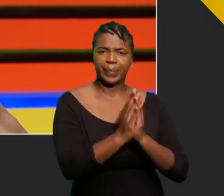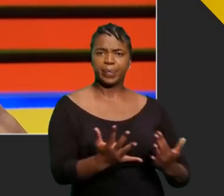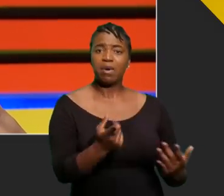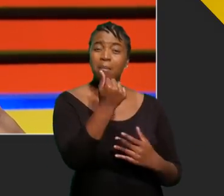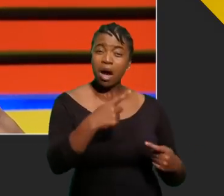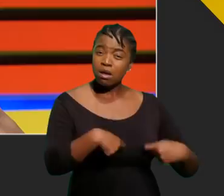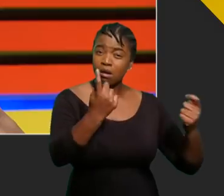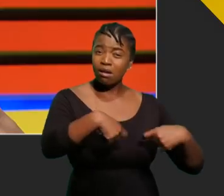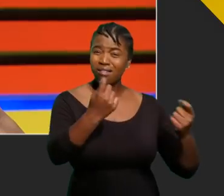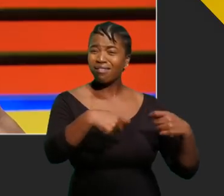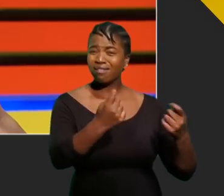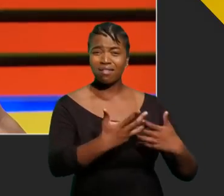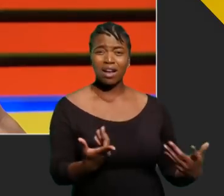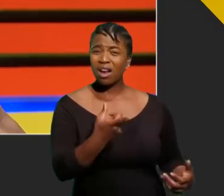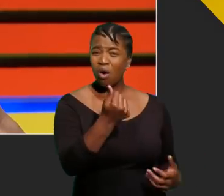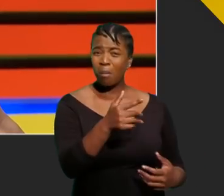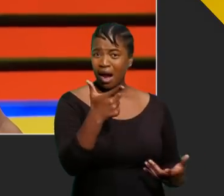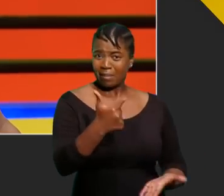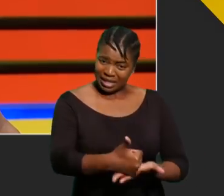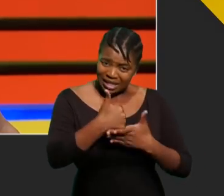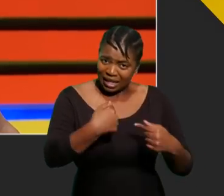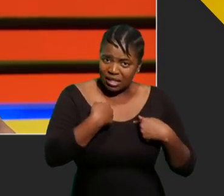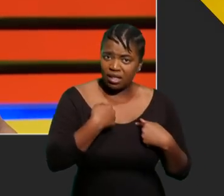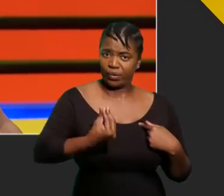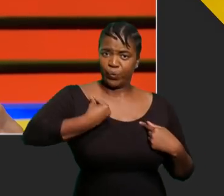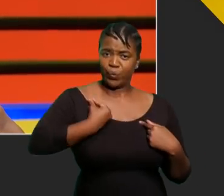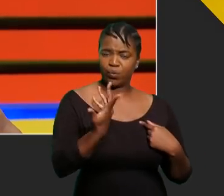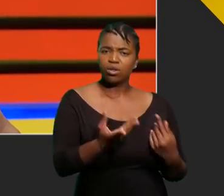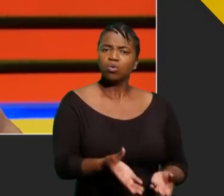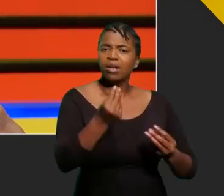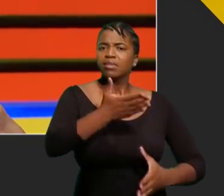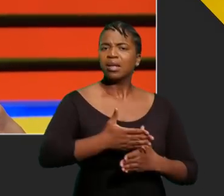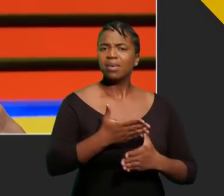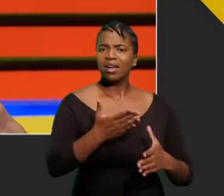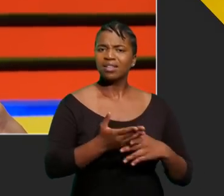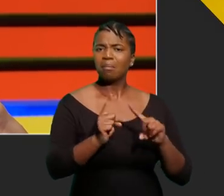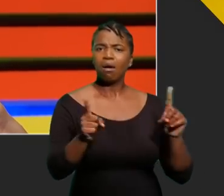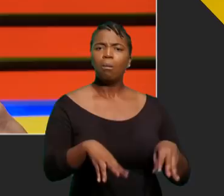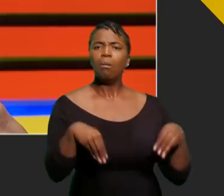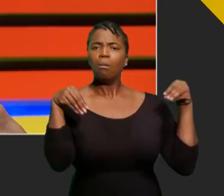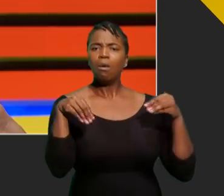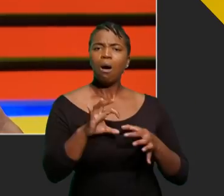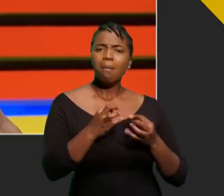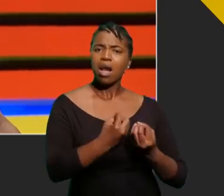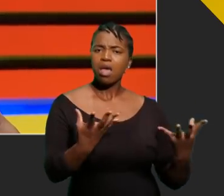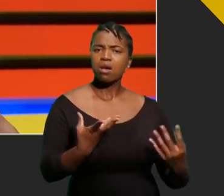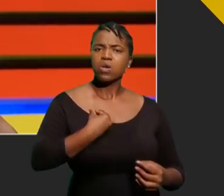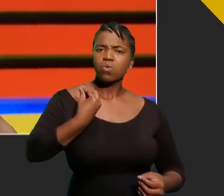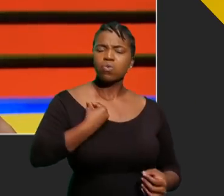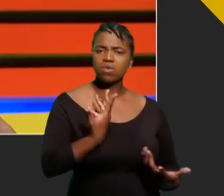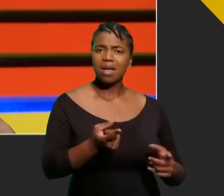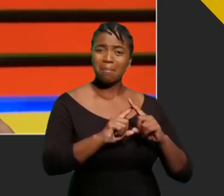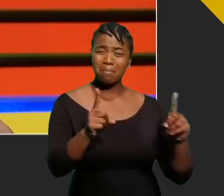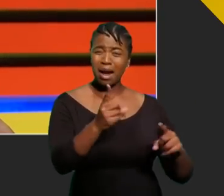imali esetshenziswa lapho, leyo mali ngabe sisiza ulusha ukuthi ulusha lithole imisebenzi. Sinolusha oluhleli ekhaya njengamanje olungasebenzi. Mawungabheka